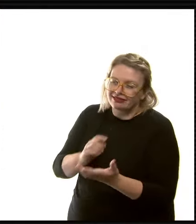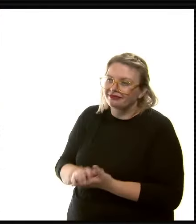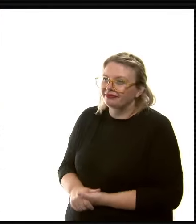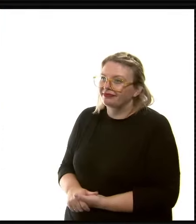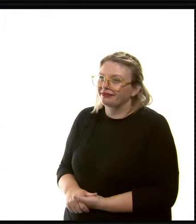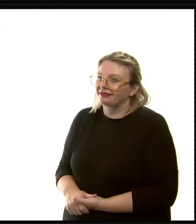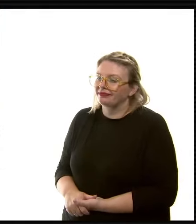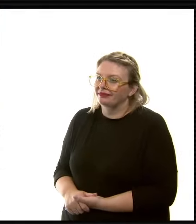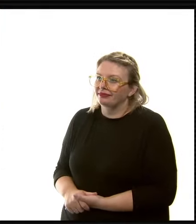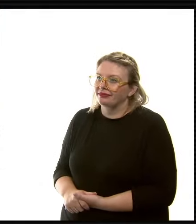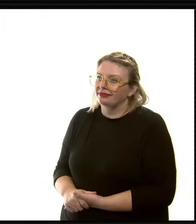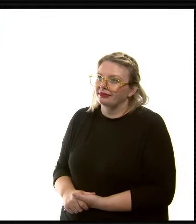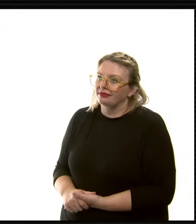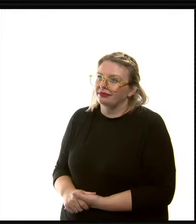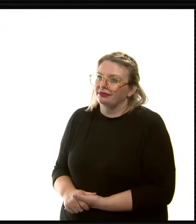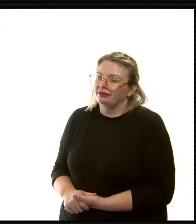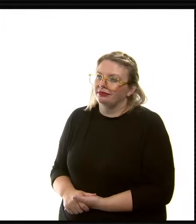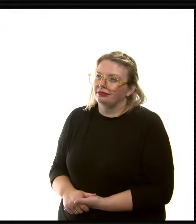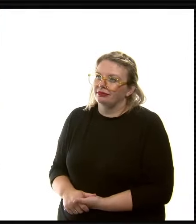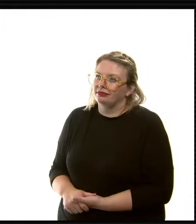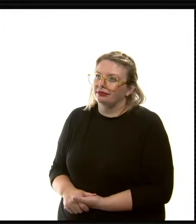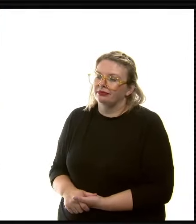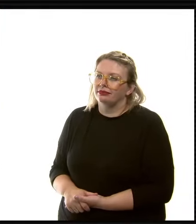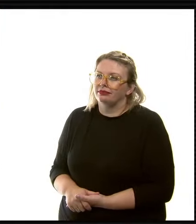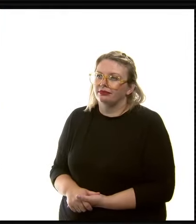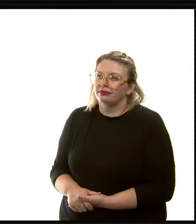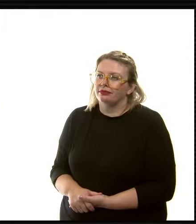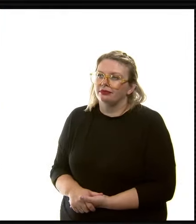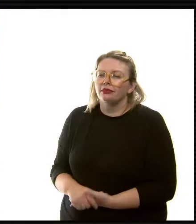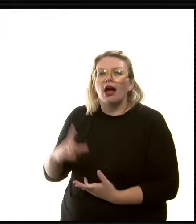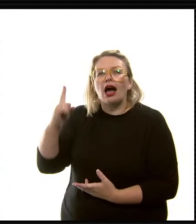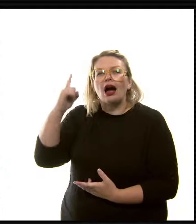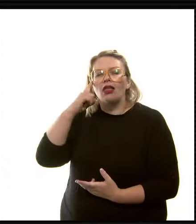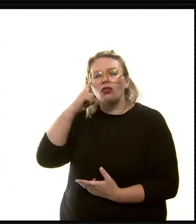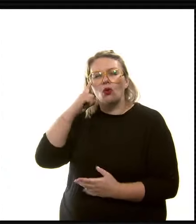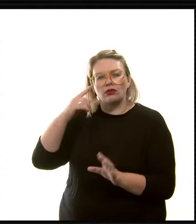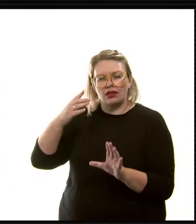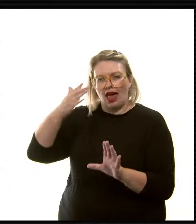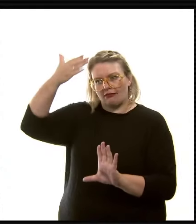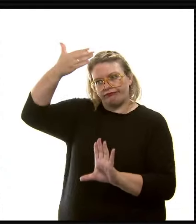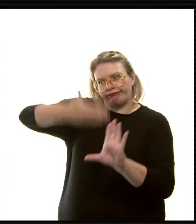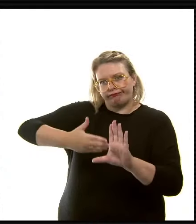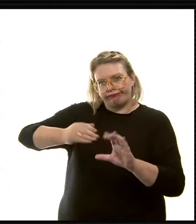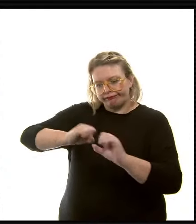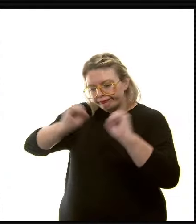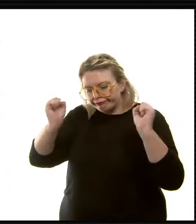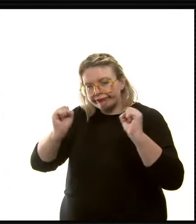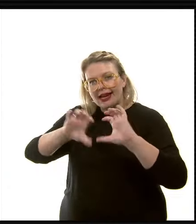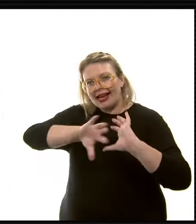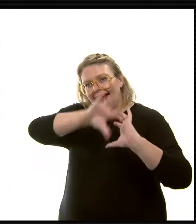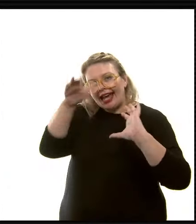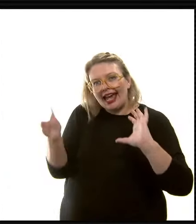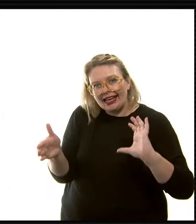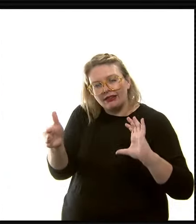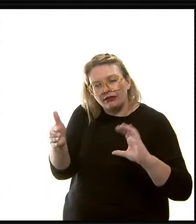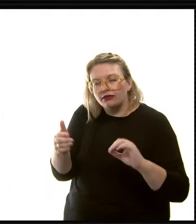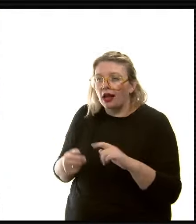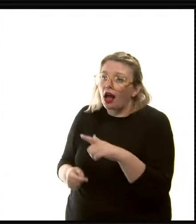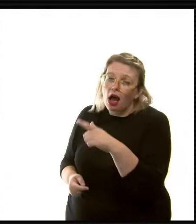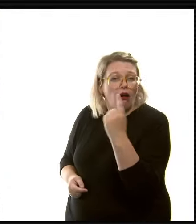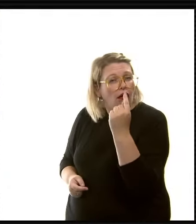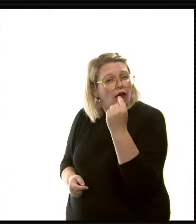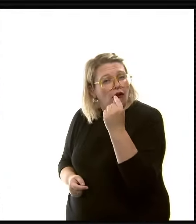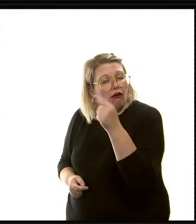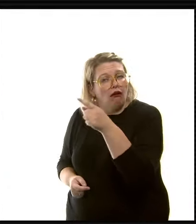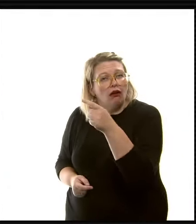was thinking we could do a cutout chunk, a look into a cave in Minecraft. Caves and Cliffs update is a really